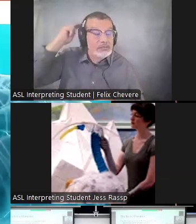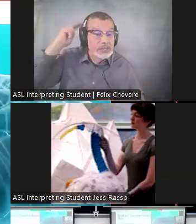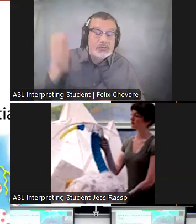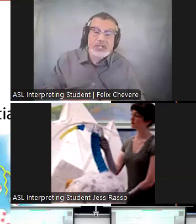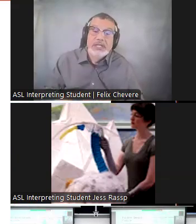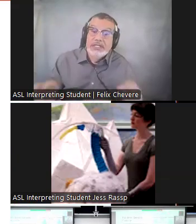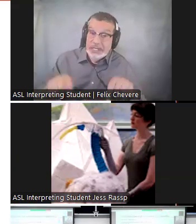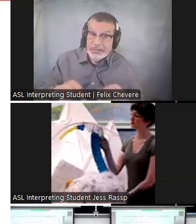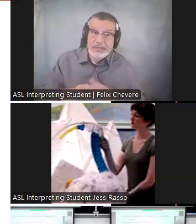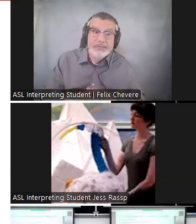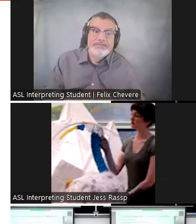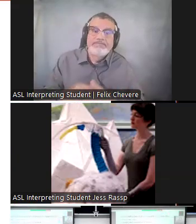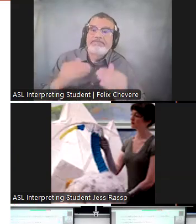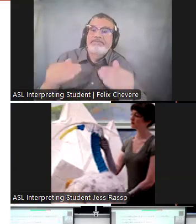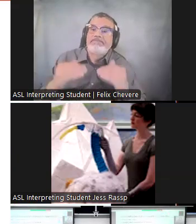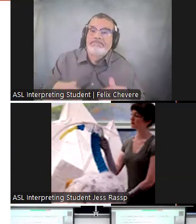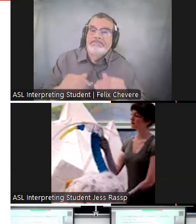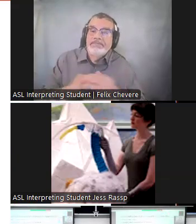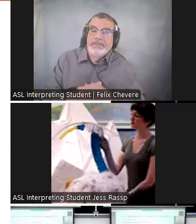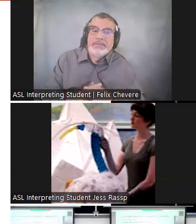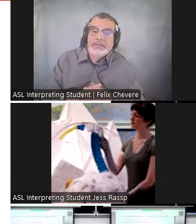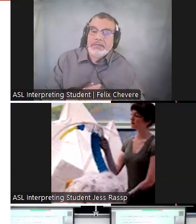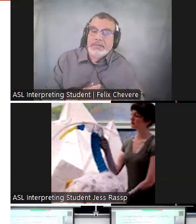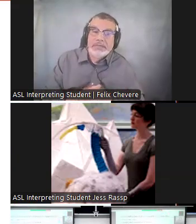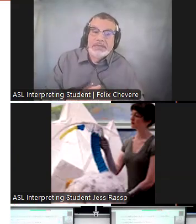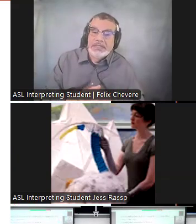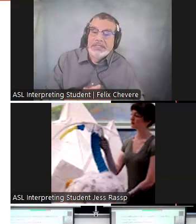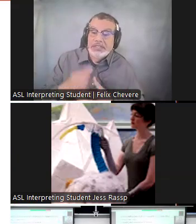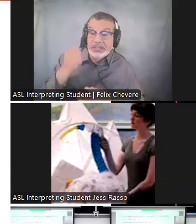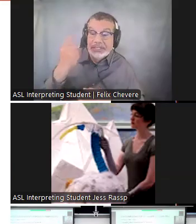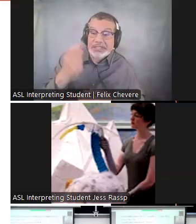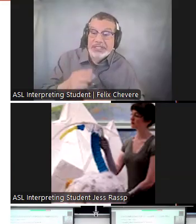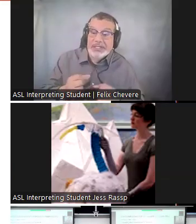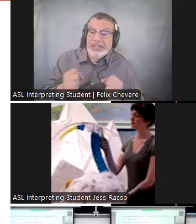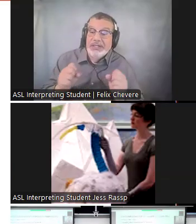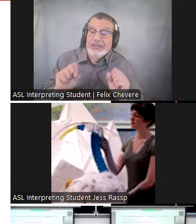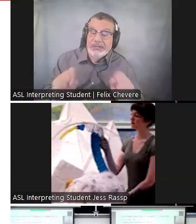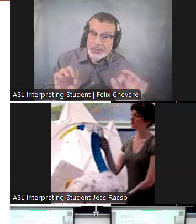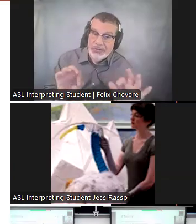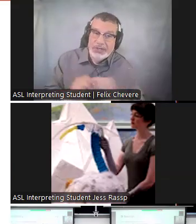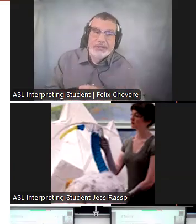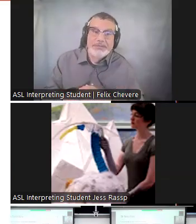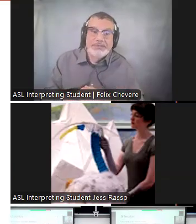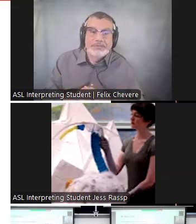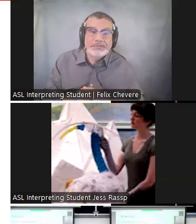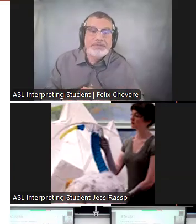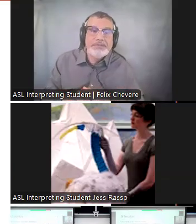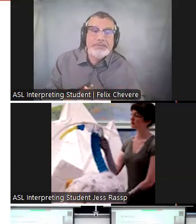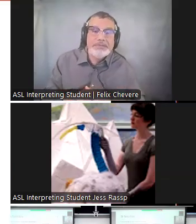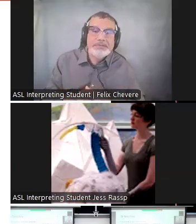right. So they're highly expressed in those two areas, which is what we want. Well,